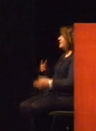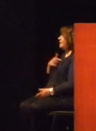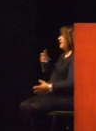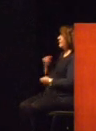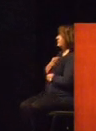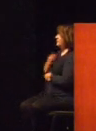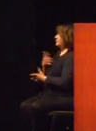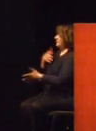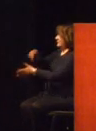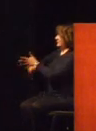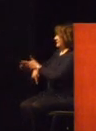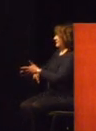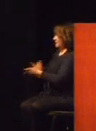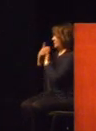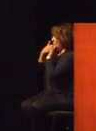Last year